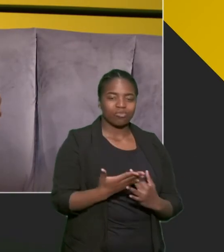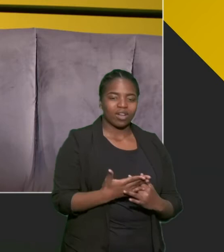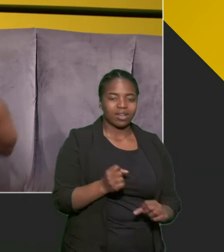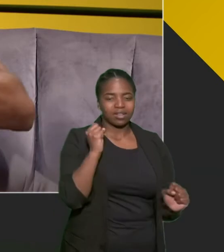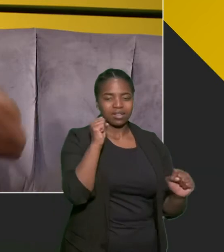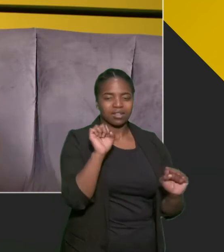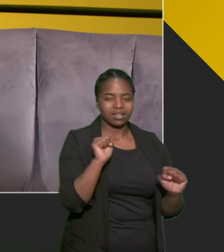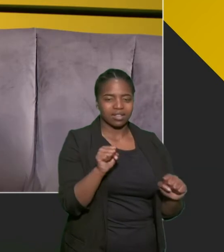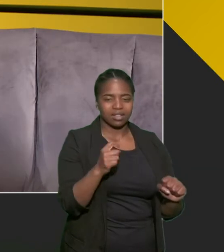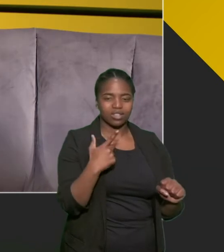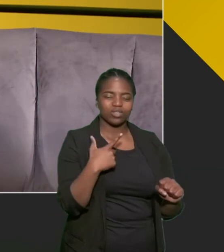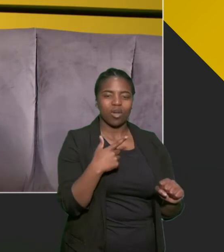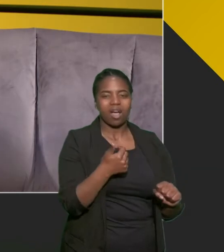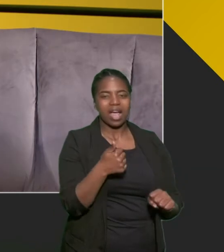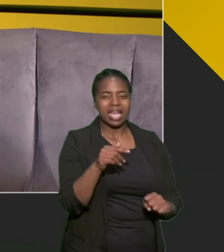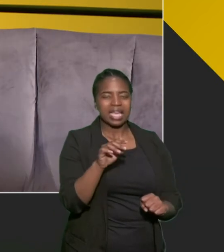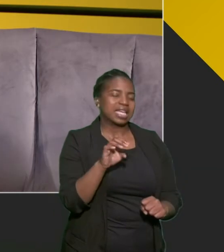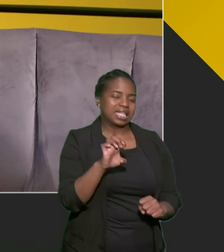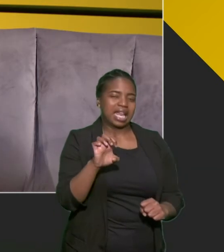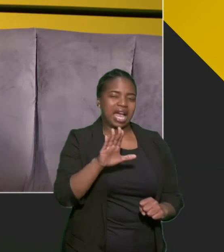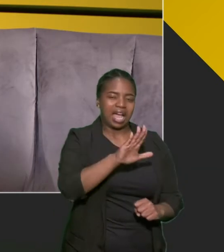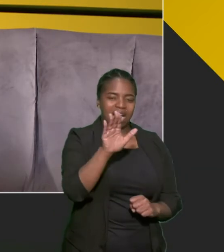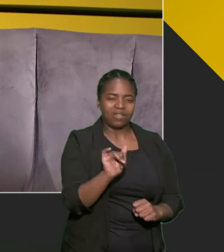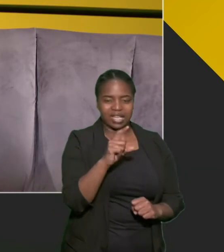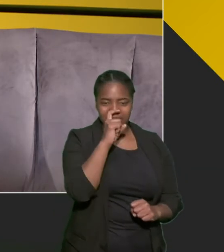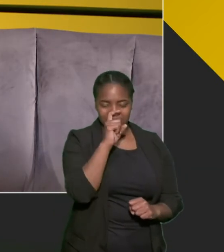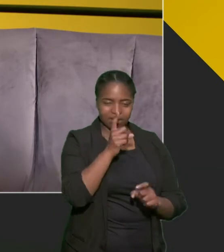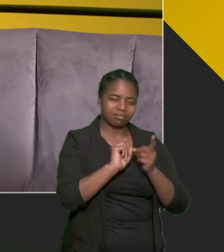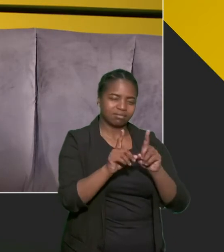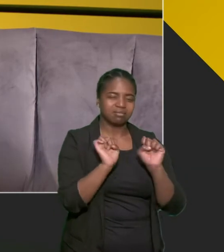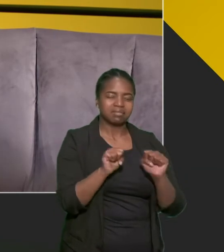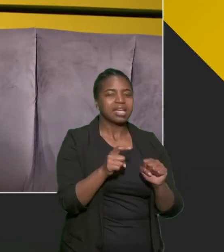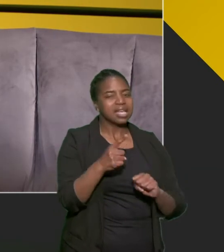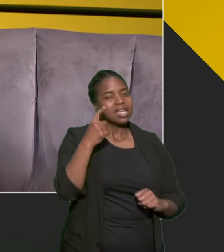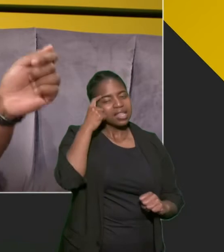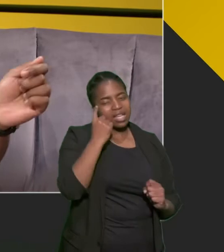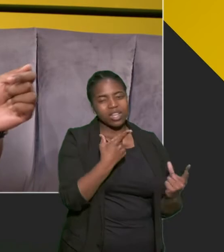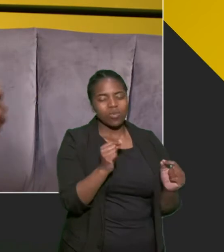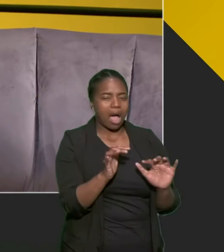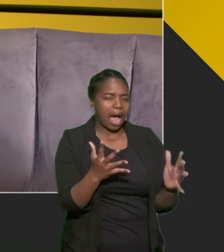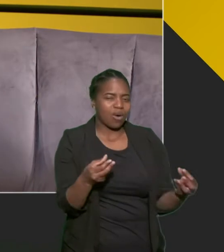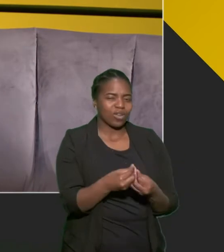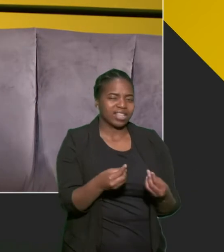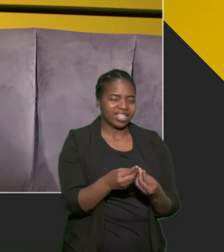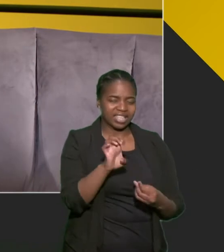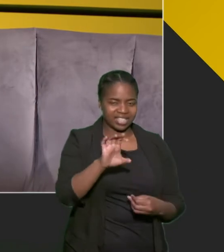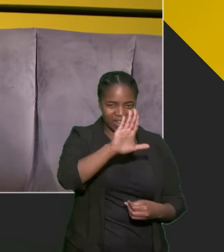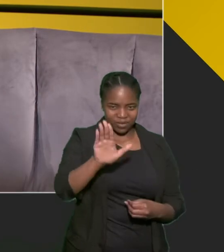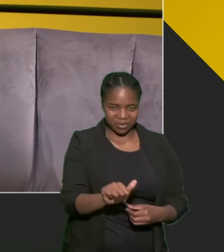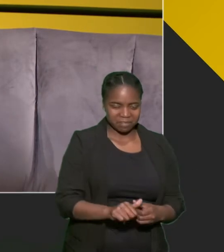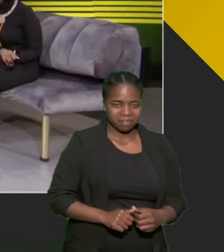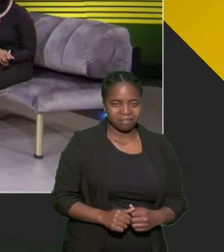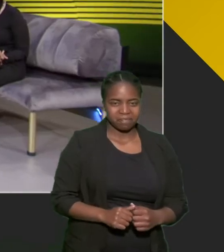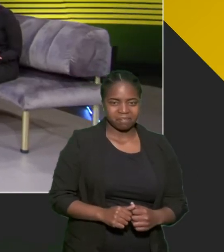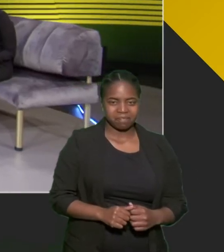ngifuna ukuthi sishojika lapha e-East Africa, se-Rwanda. Kunoze sengifuna ngiyoxoxa naye. Naka sibonise ukuthi bona in East Africa zisebenza kanjani izinto.